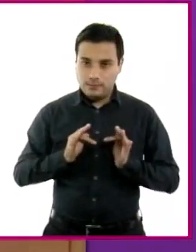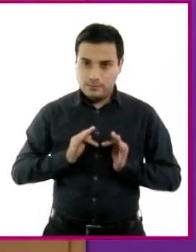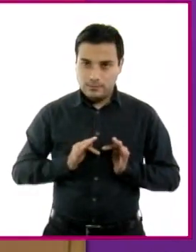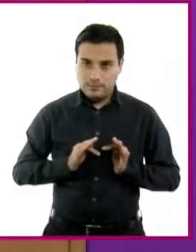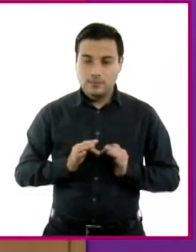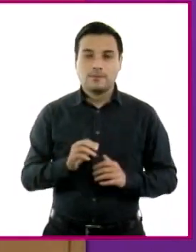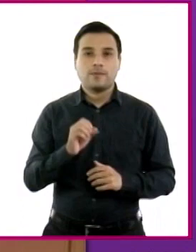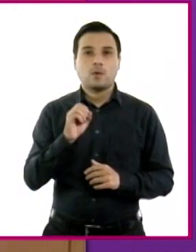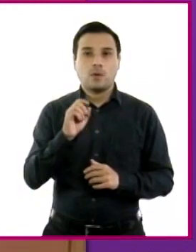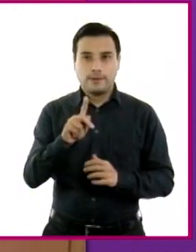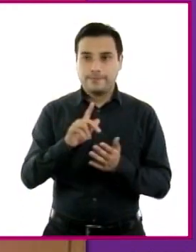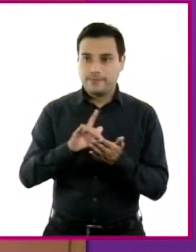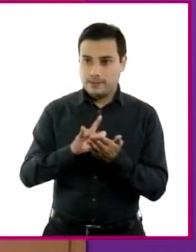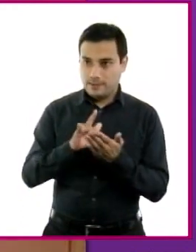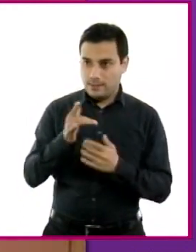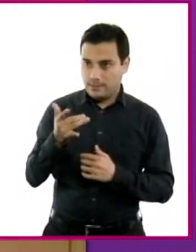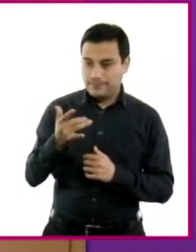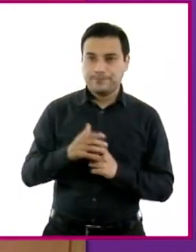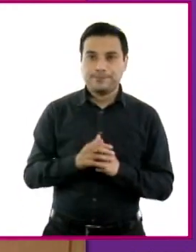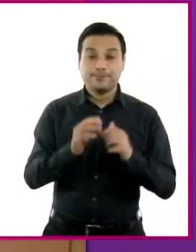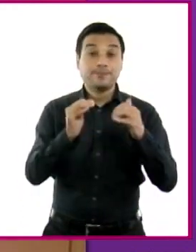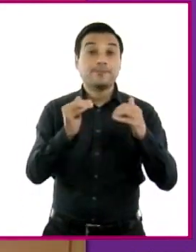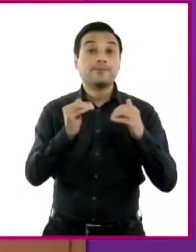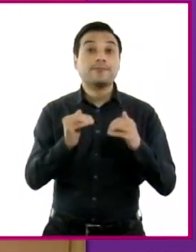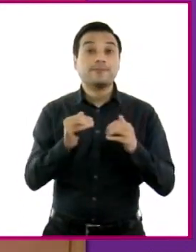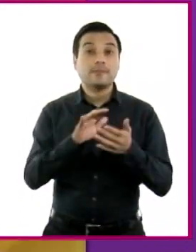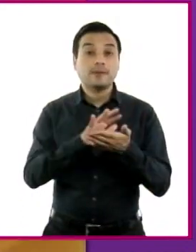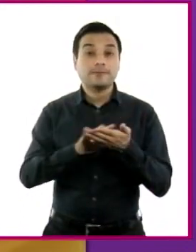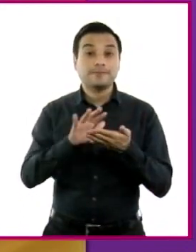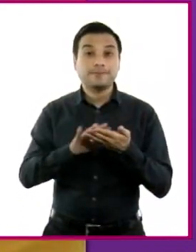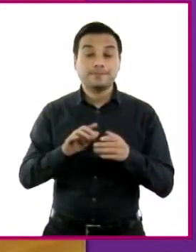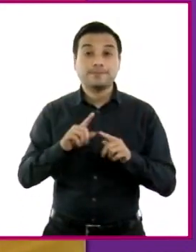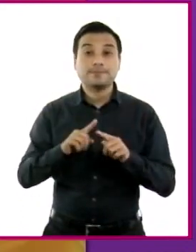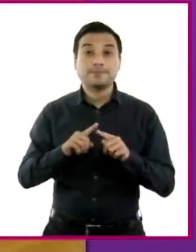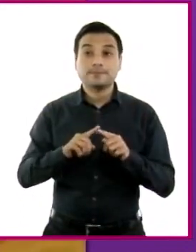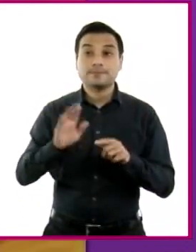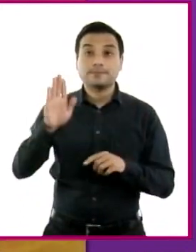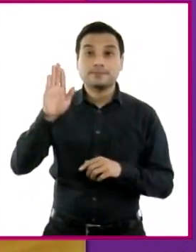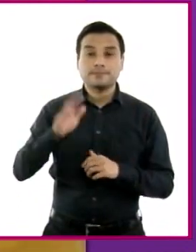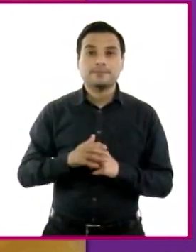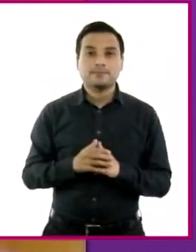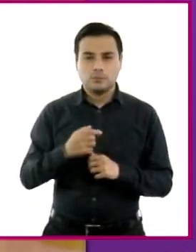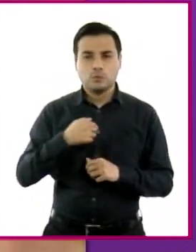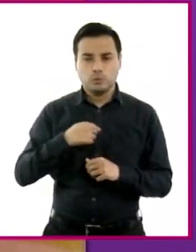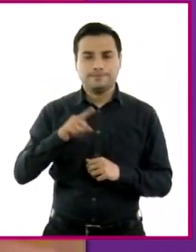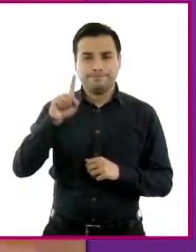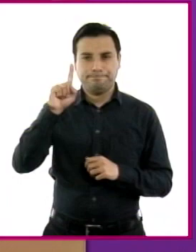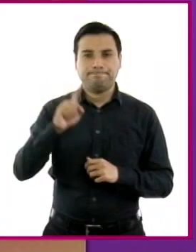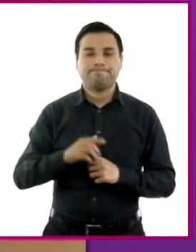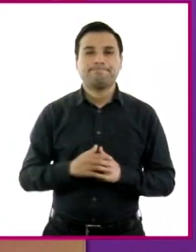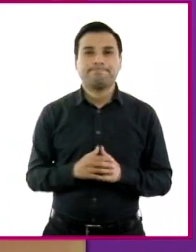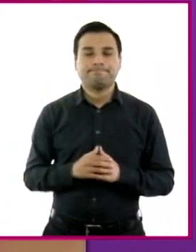All right. Who will read the next one for me? I will read the next one.